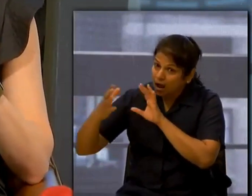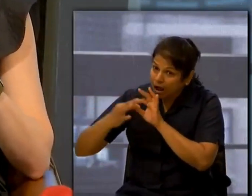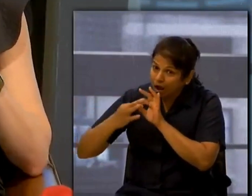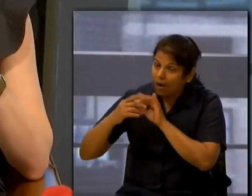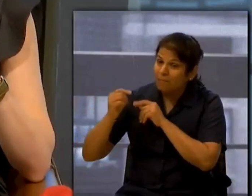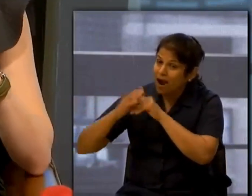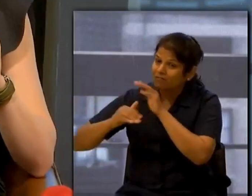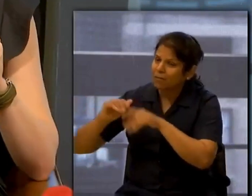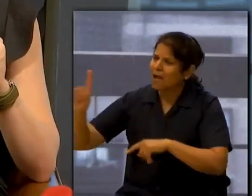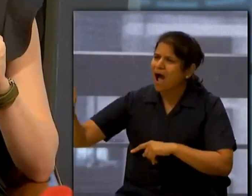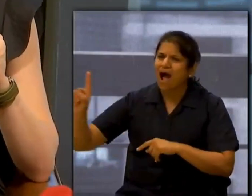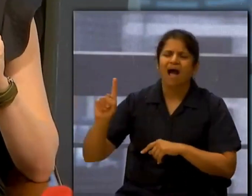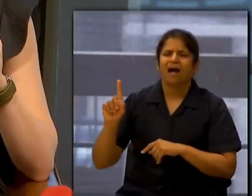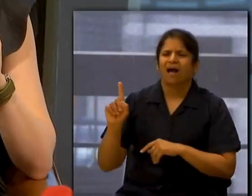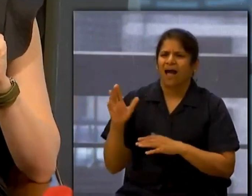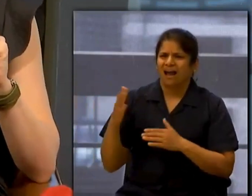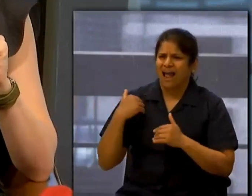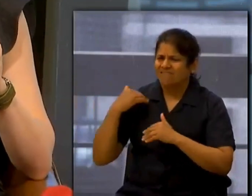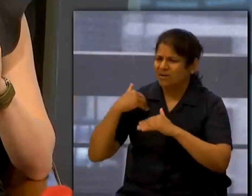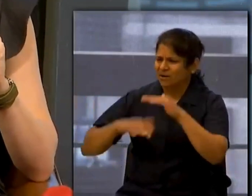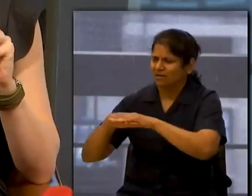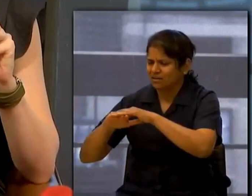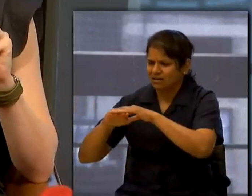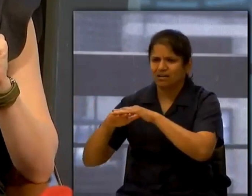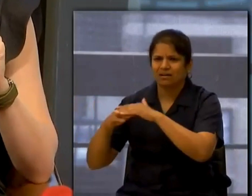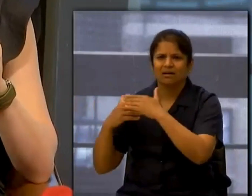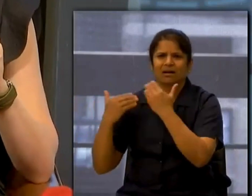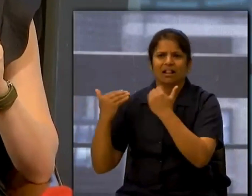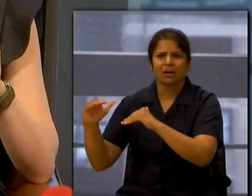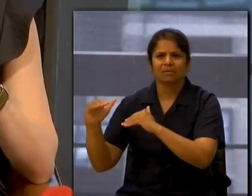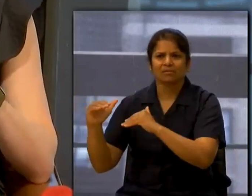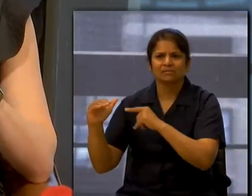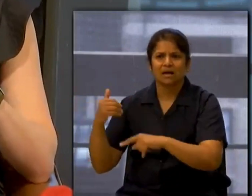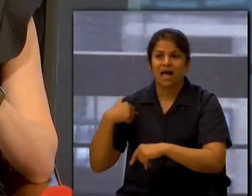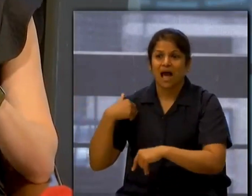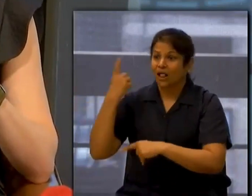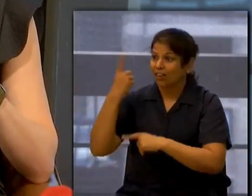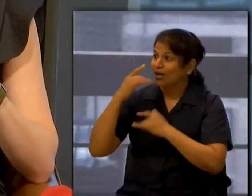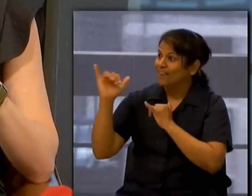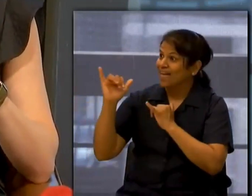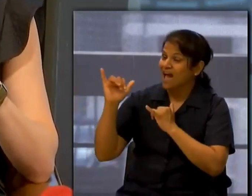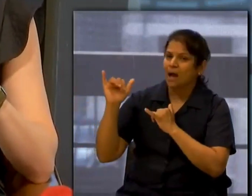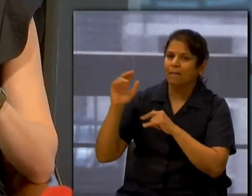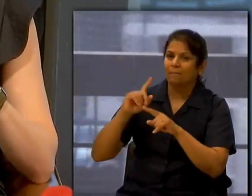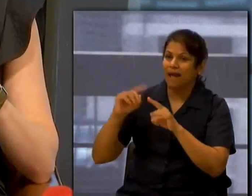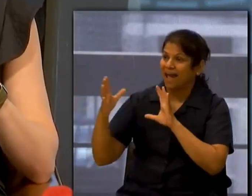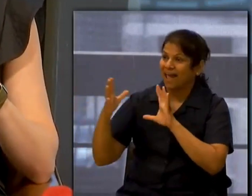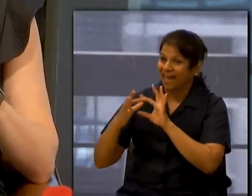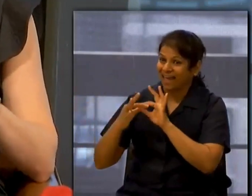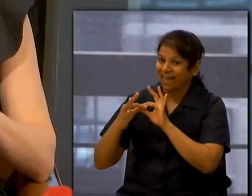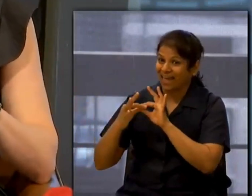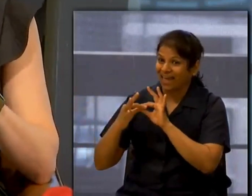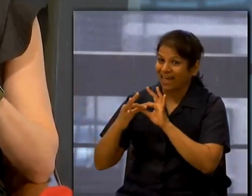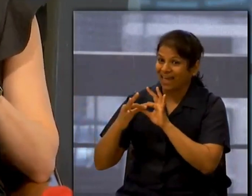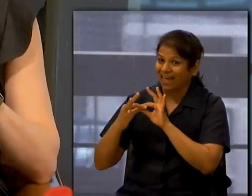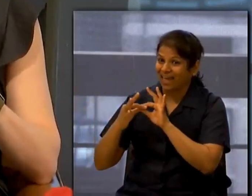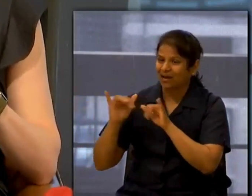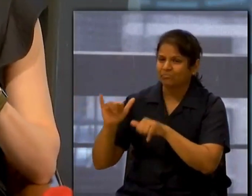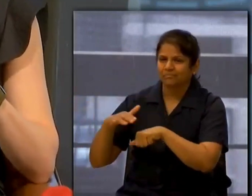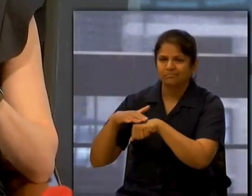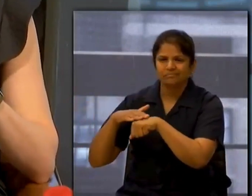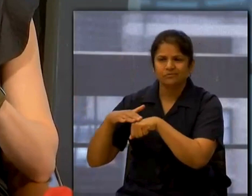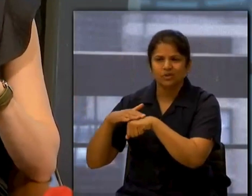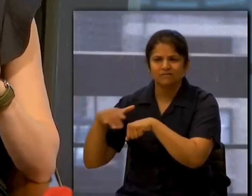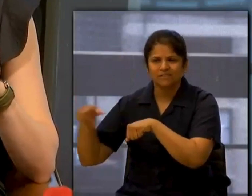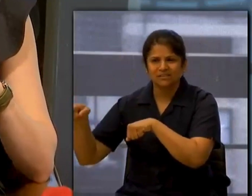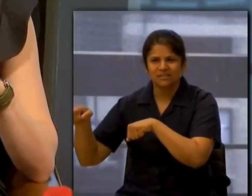I might look like you and that might be like an initial way to bridge a connection, but there's so many ways that